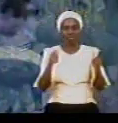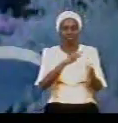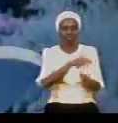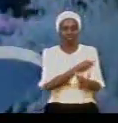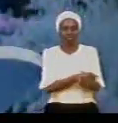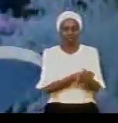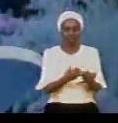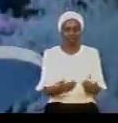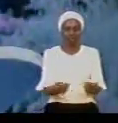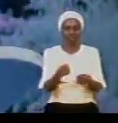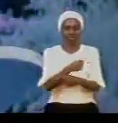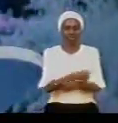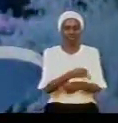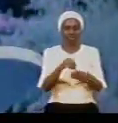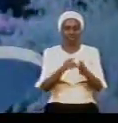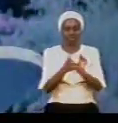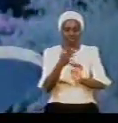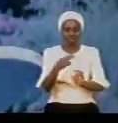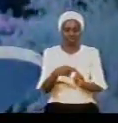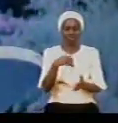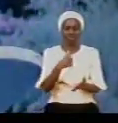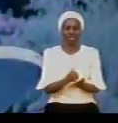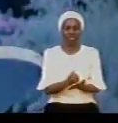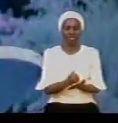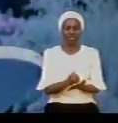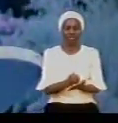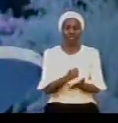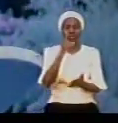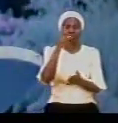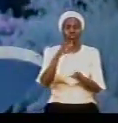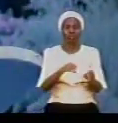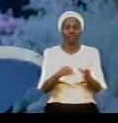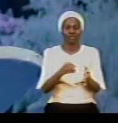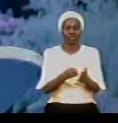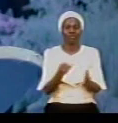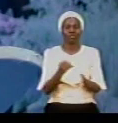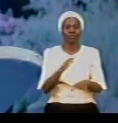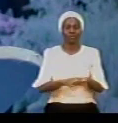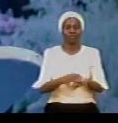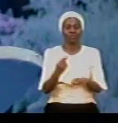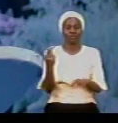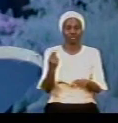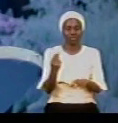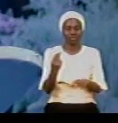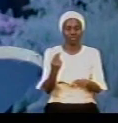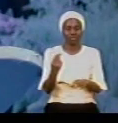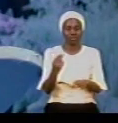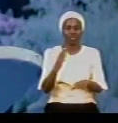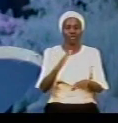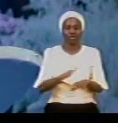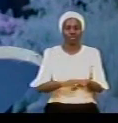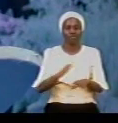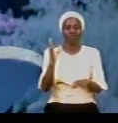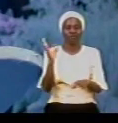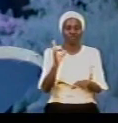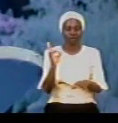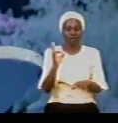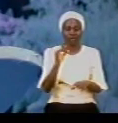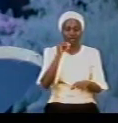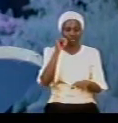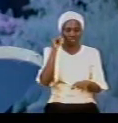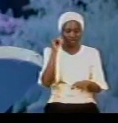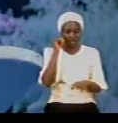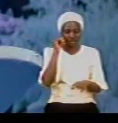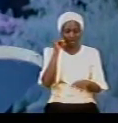on Thursday. You did it Friday yesterday. Today, you will do mightier